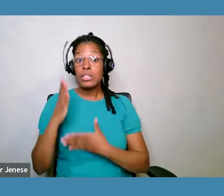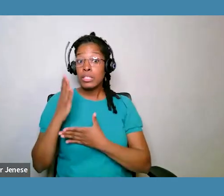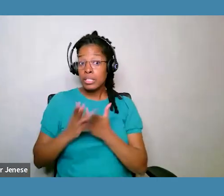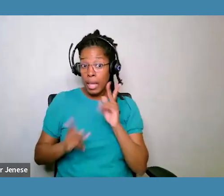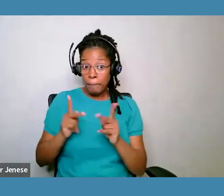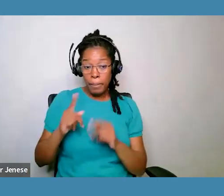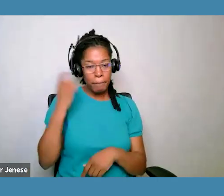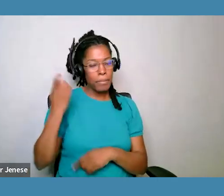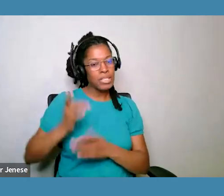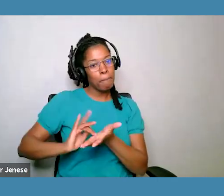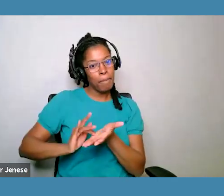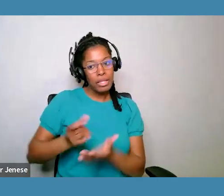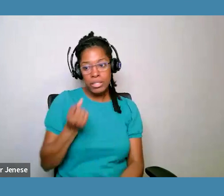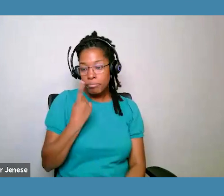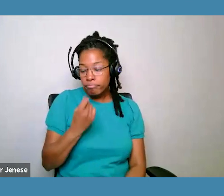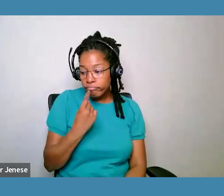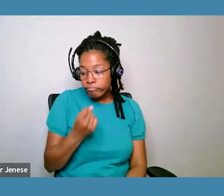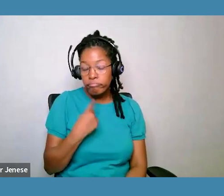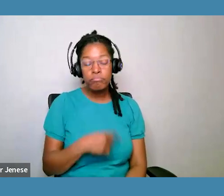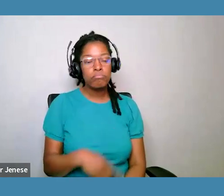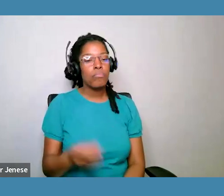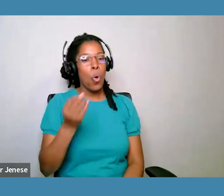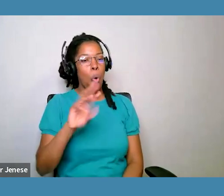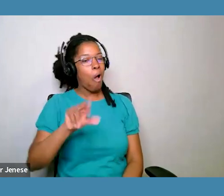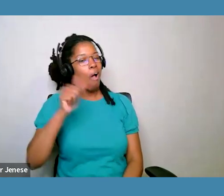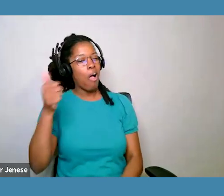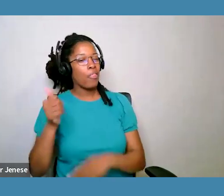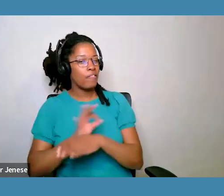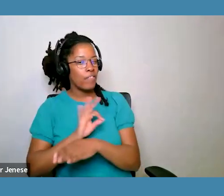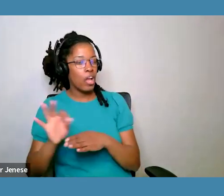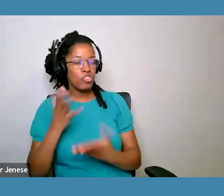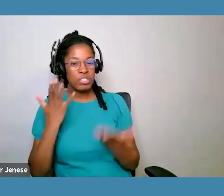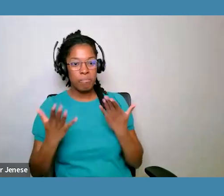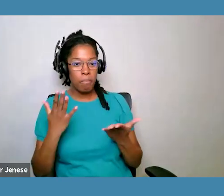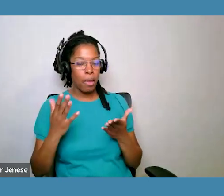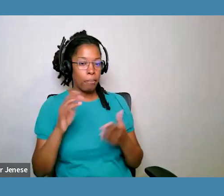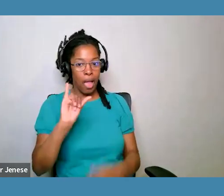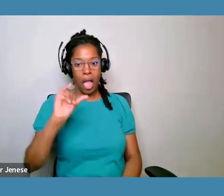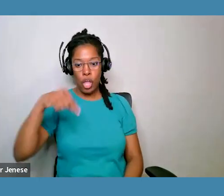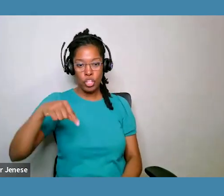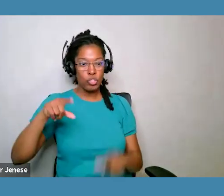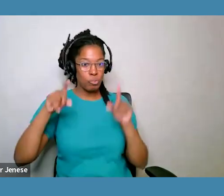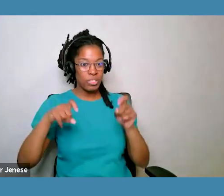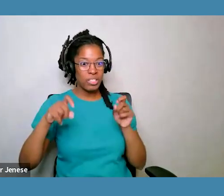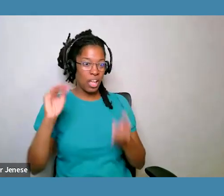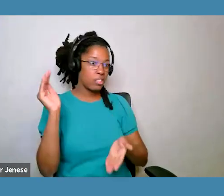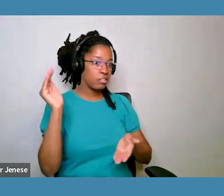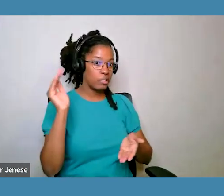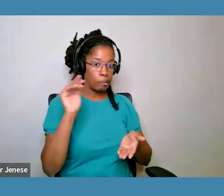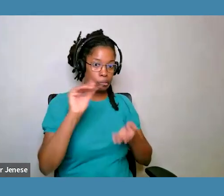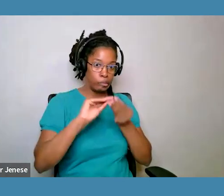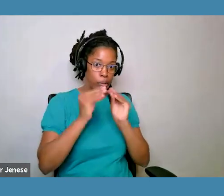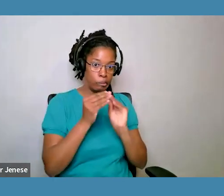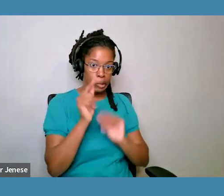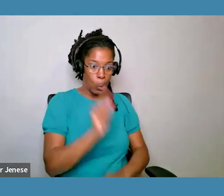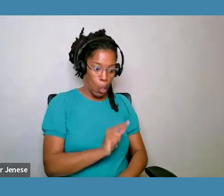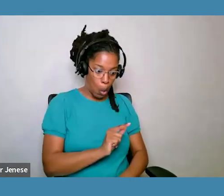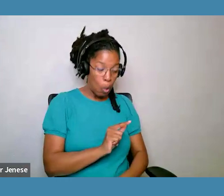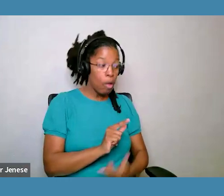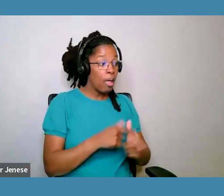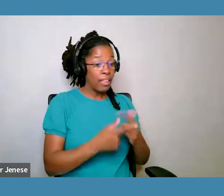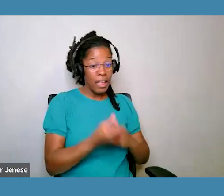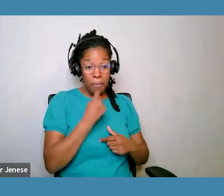of medications or other external factors, might score low on an IQ test at one time and then do better